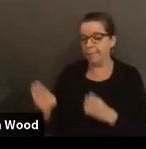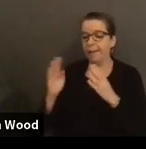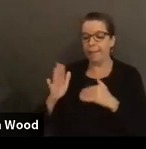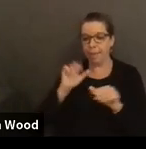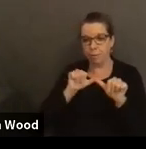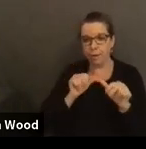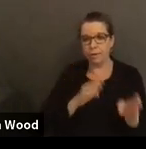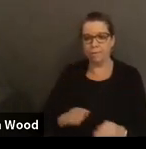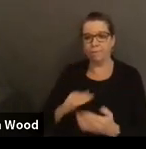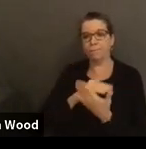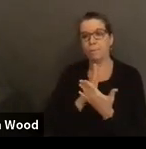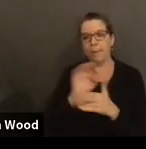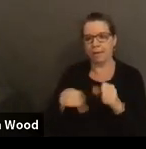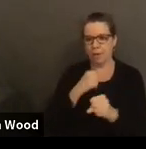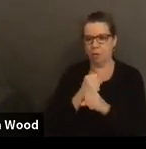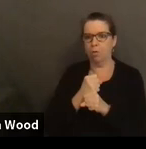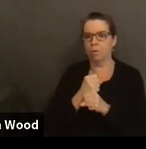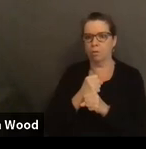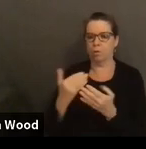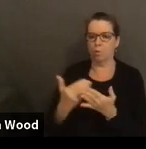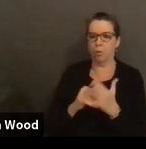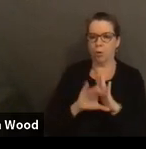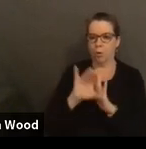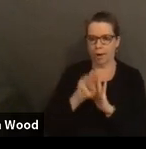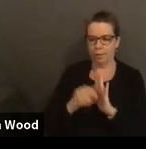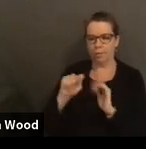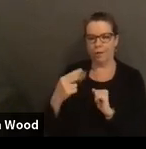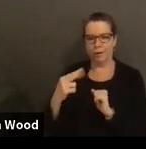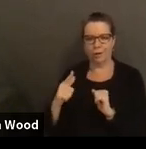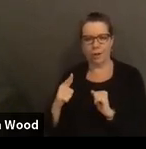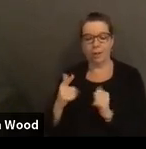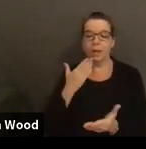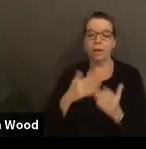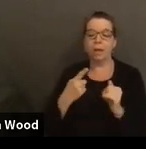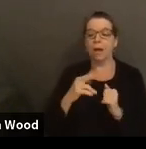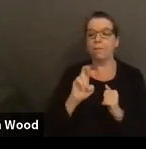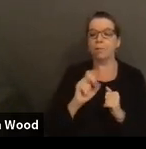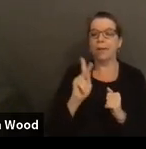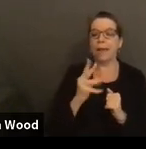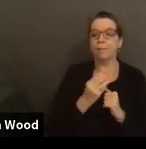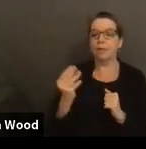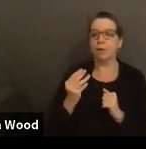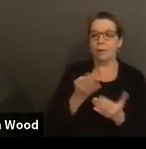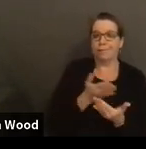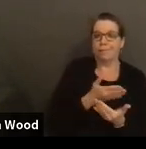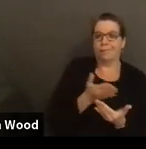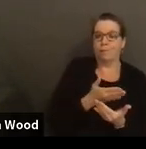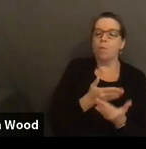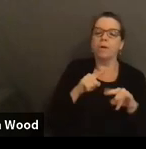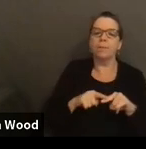for a mid-year adoption. Although they may adopt pre-K materials sooner based on teacher